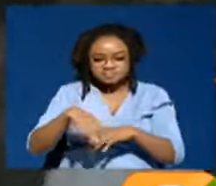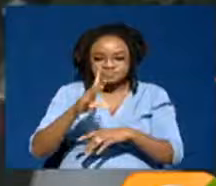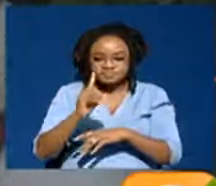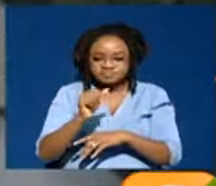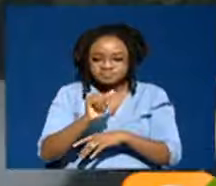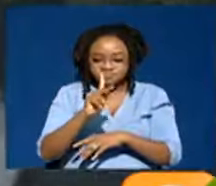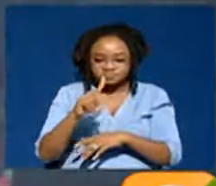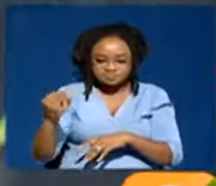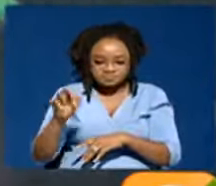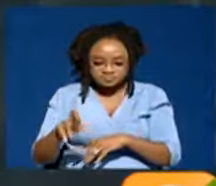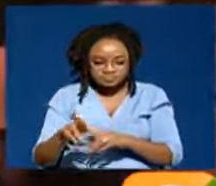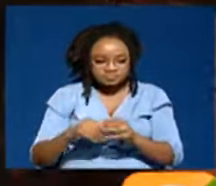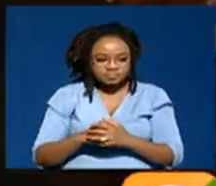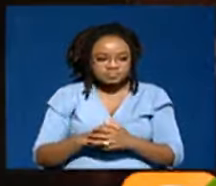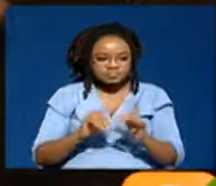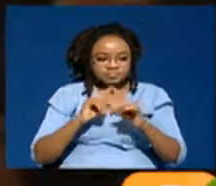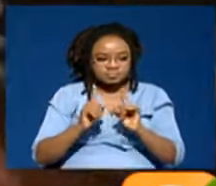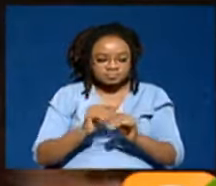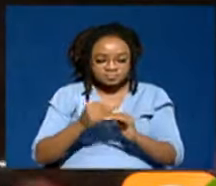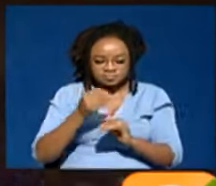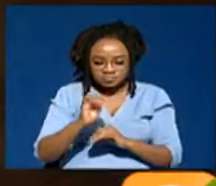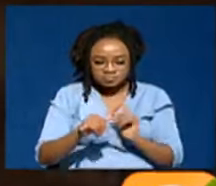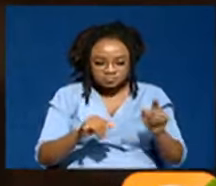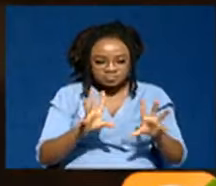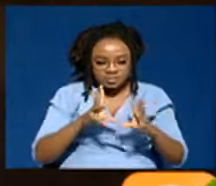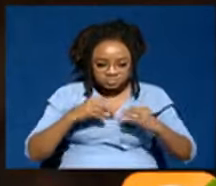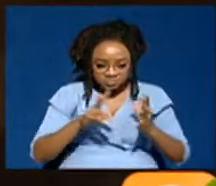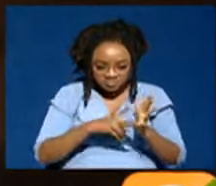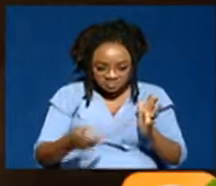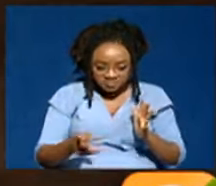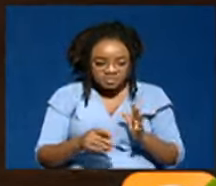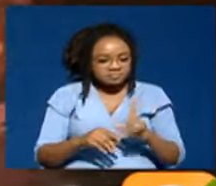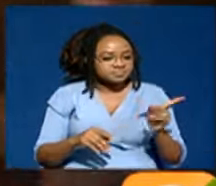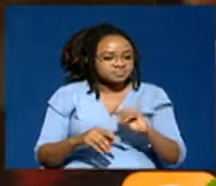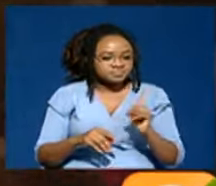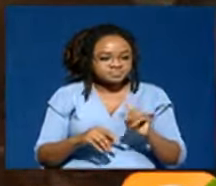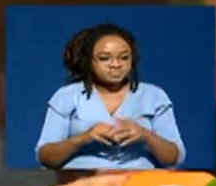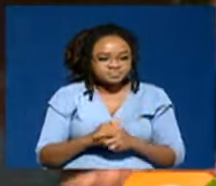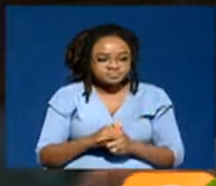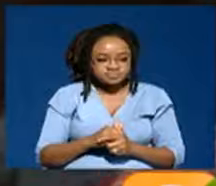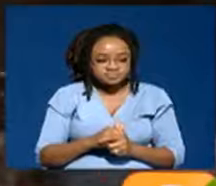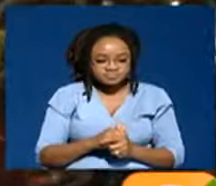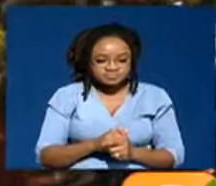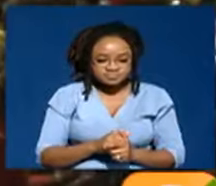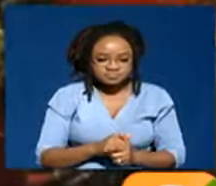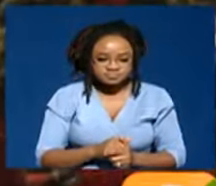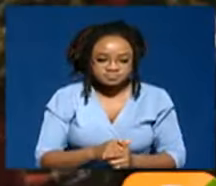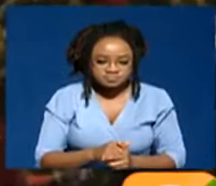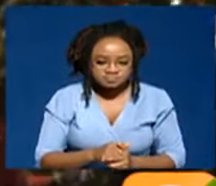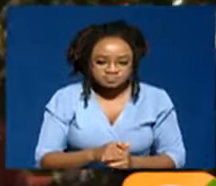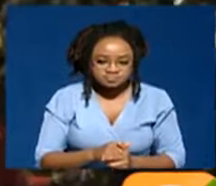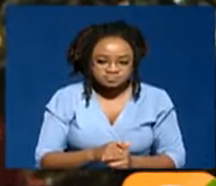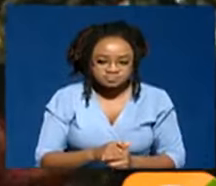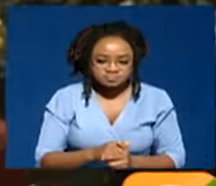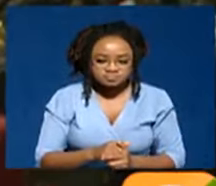set off fireworks, waved Senegalese flags and blew vuvuzelas. Faye, who's only 44 years old, a senior official in the